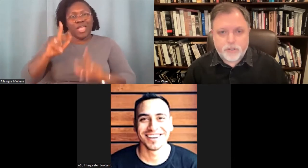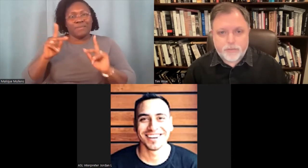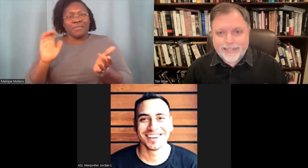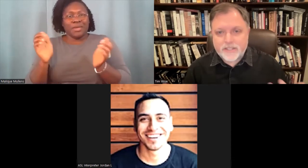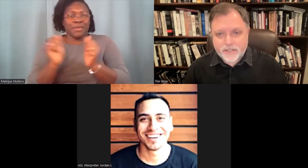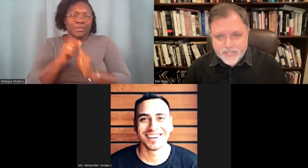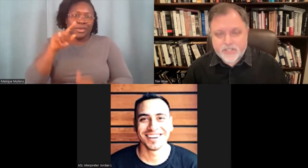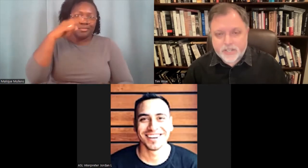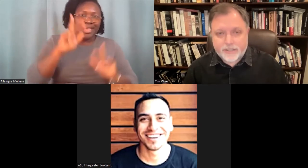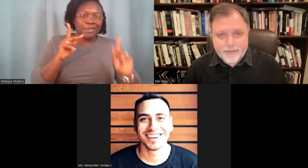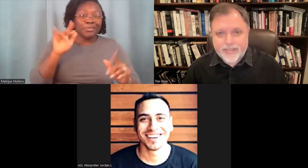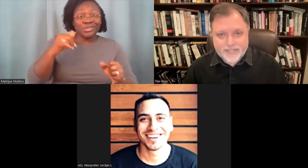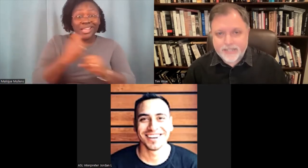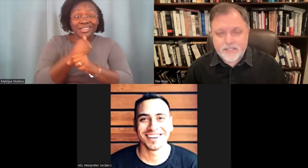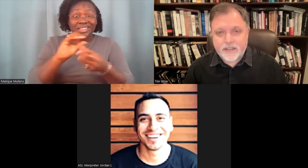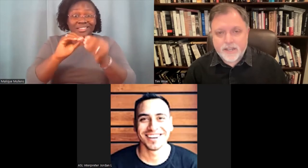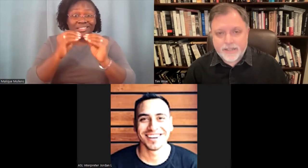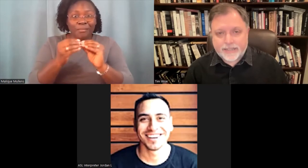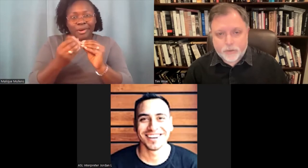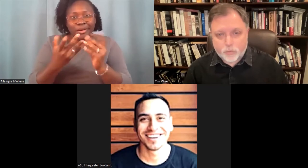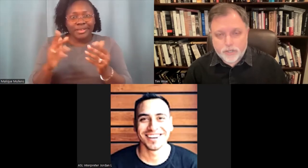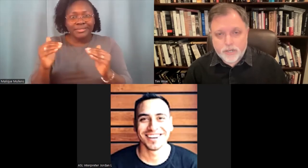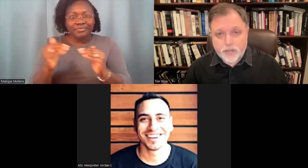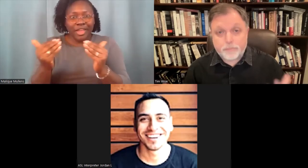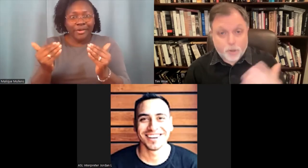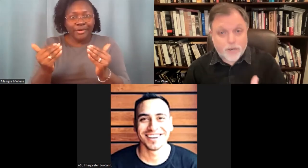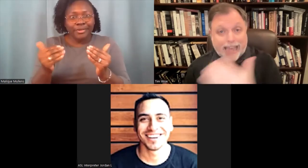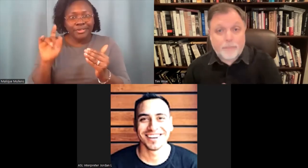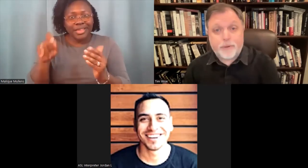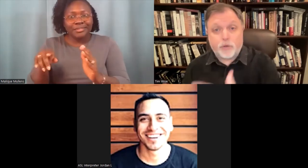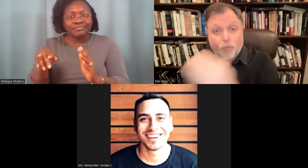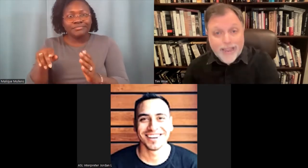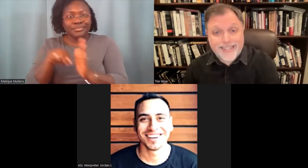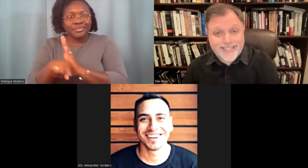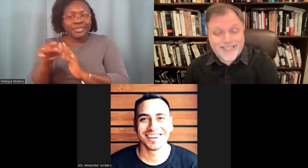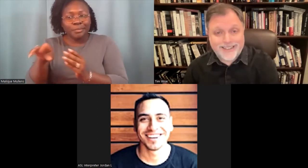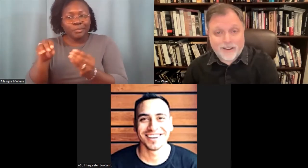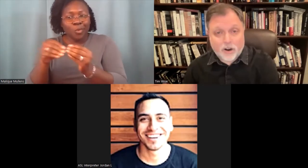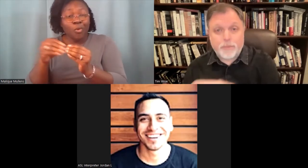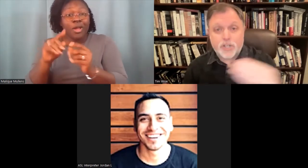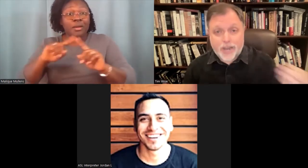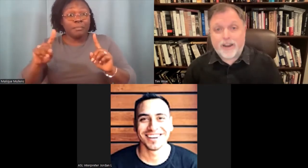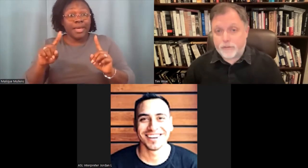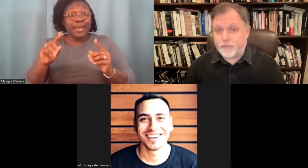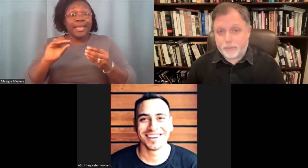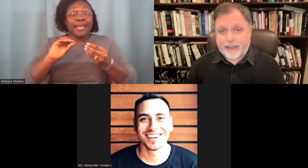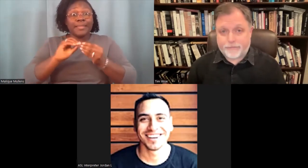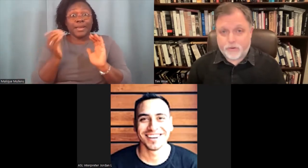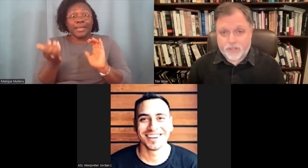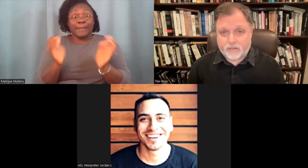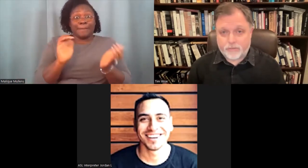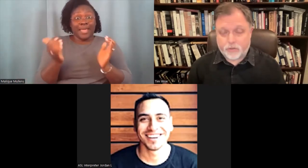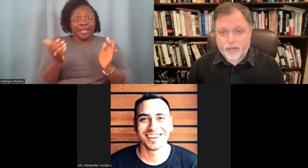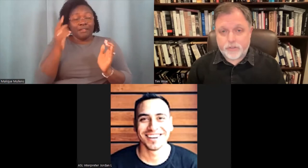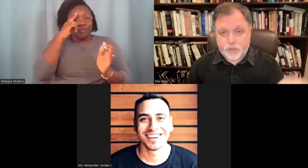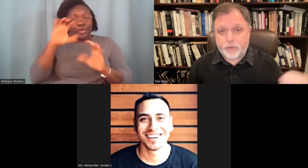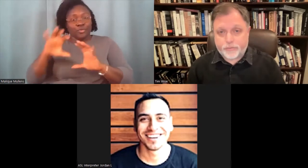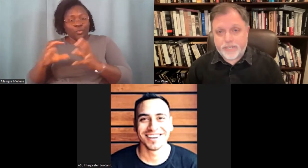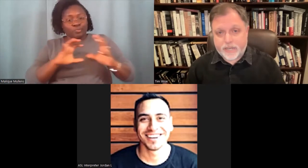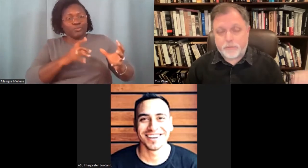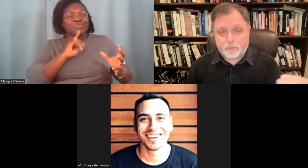people. So that statistically makes sense that they would. Per capita rates are much higher for Black folks, however,